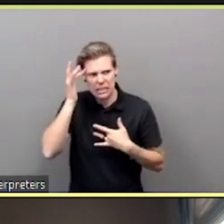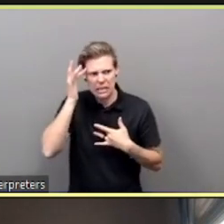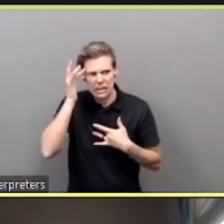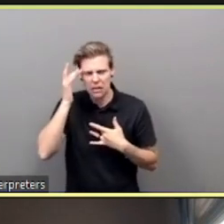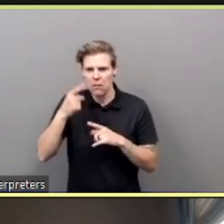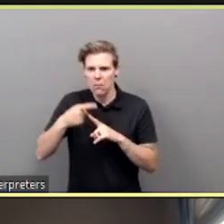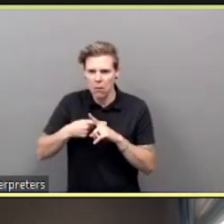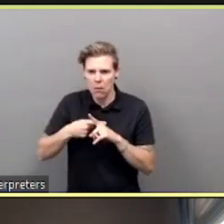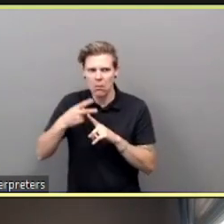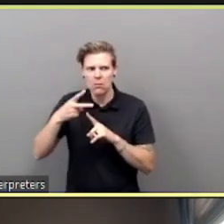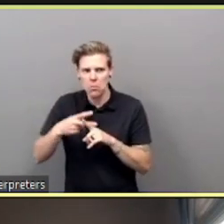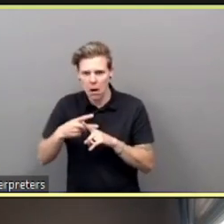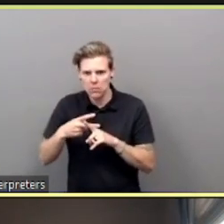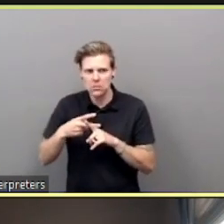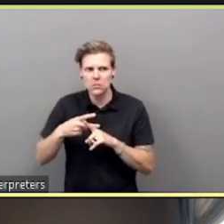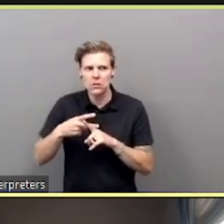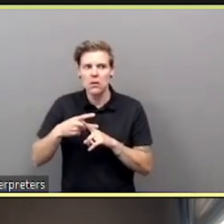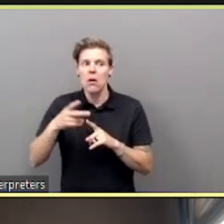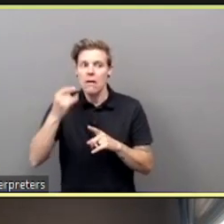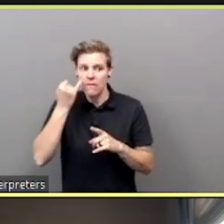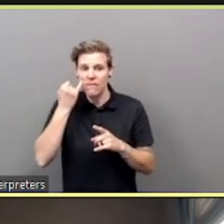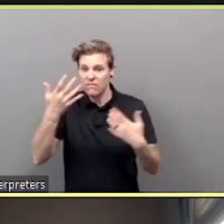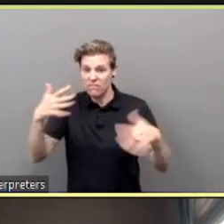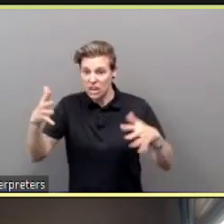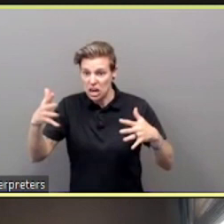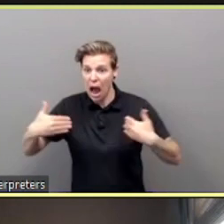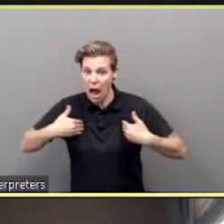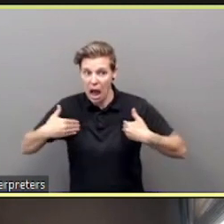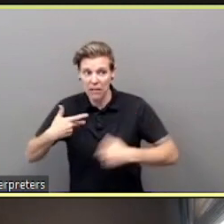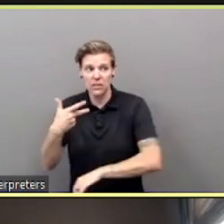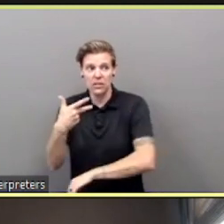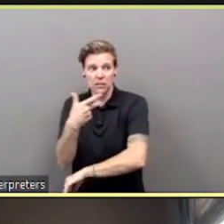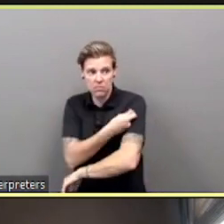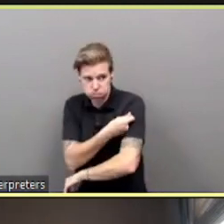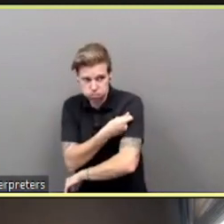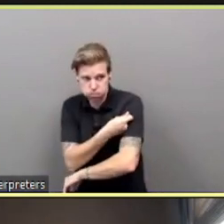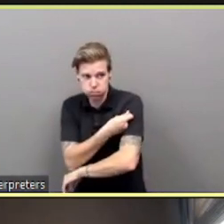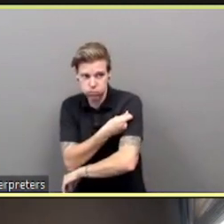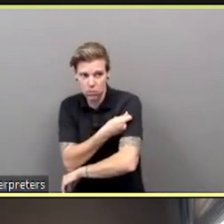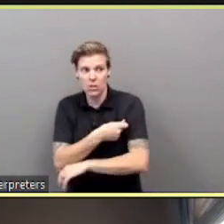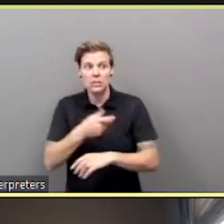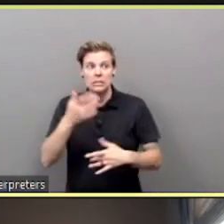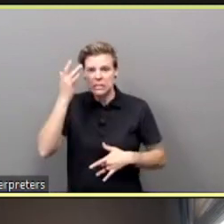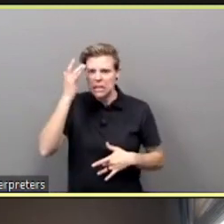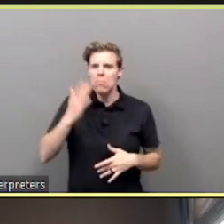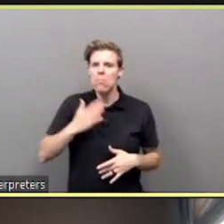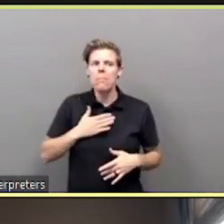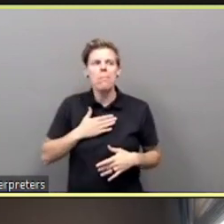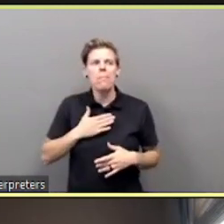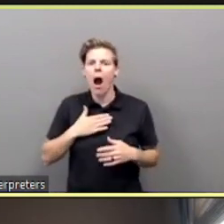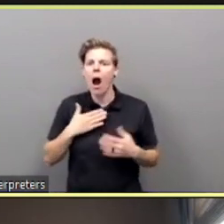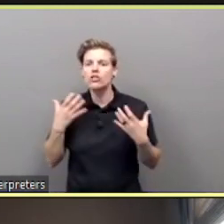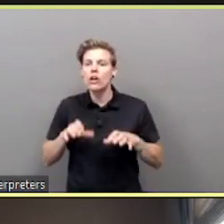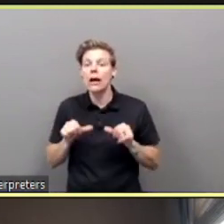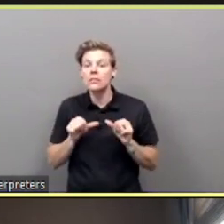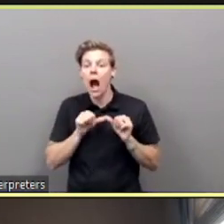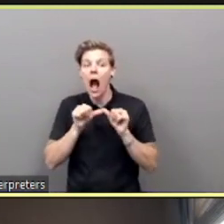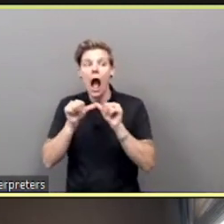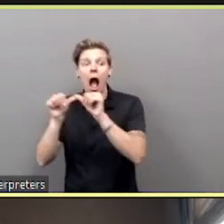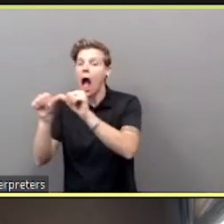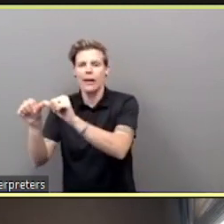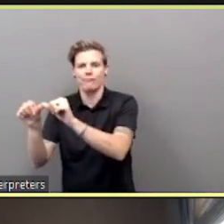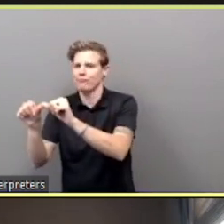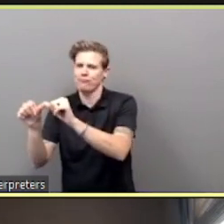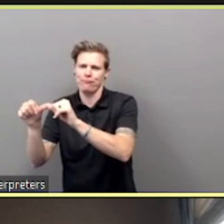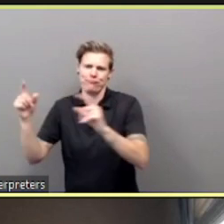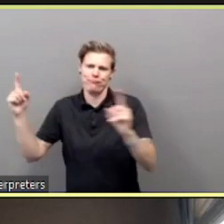when you are vaccinated and let's say you get a breakthrough case, your chance of getting long COVID or post-COVID condition